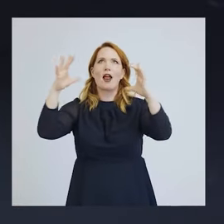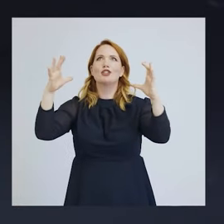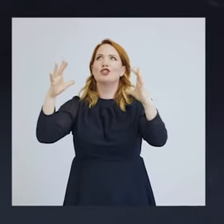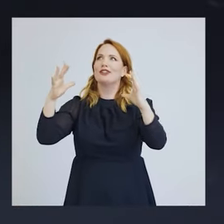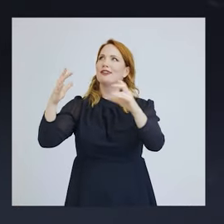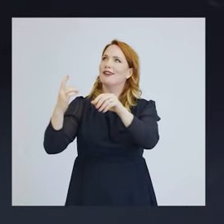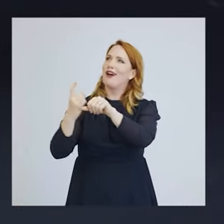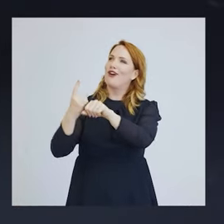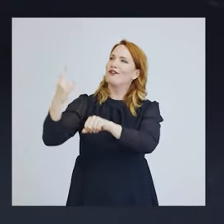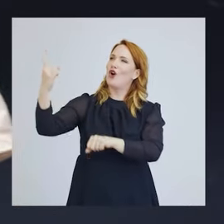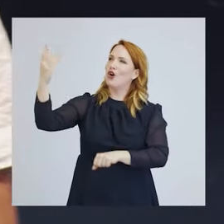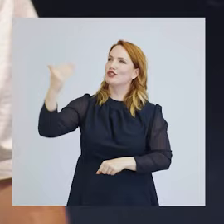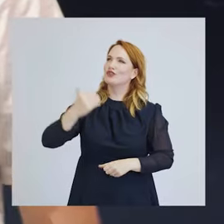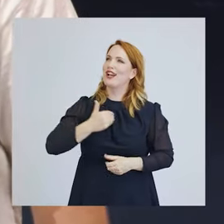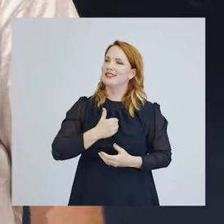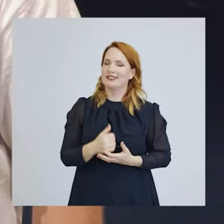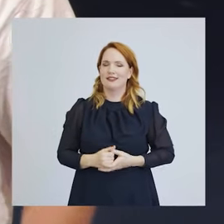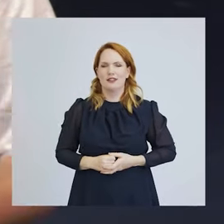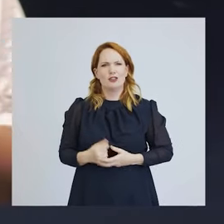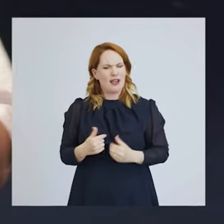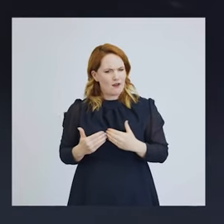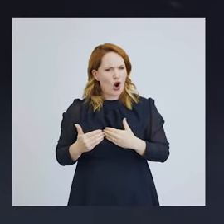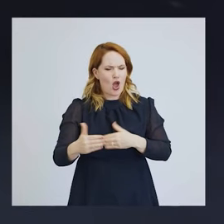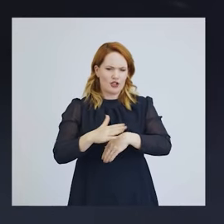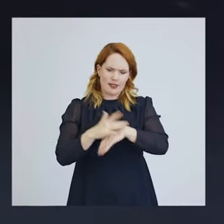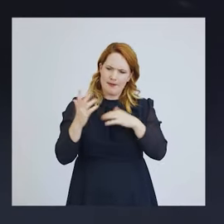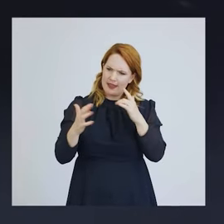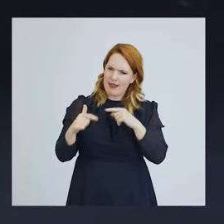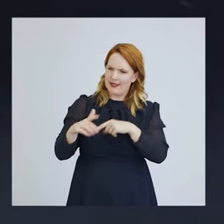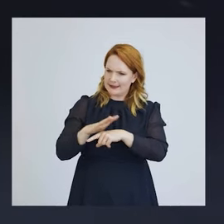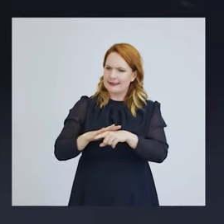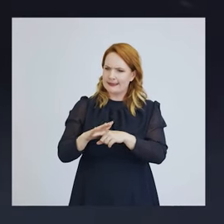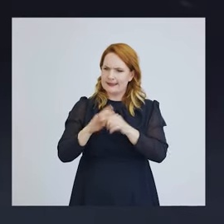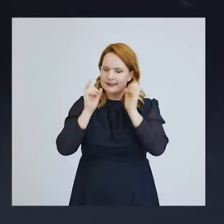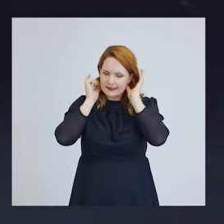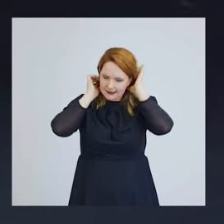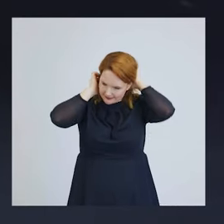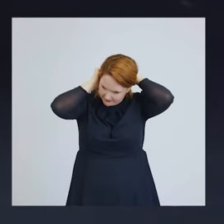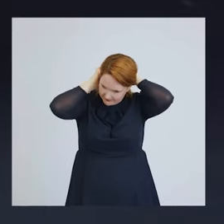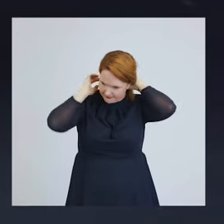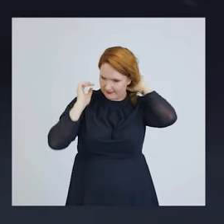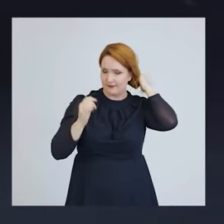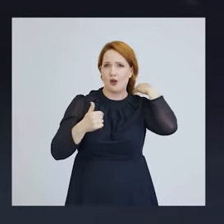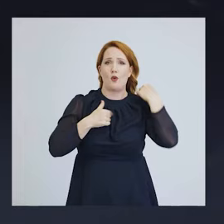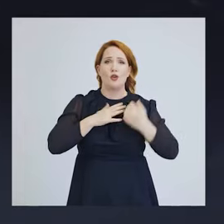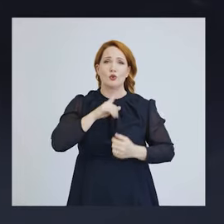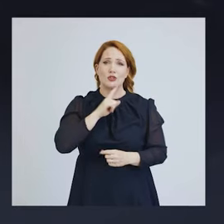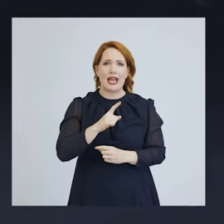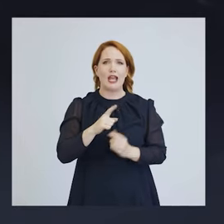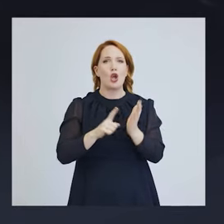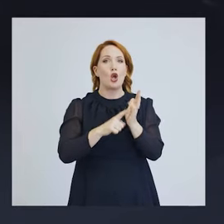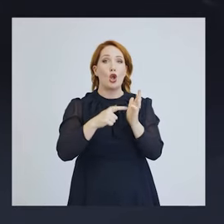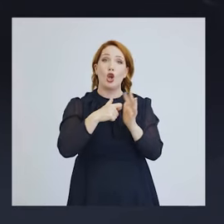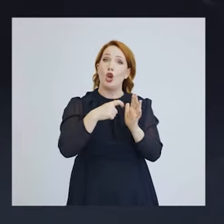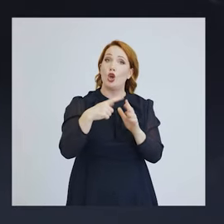today, a revelation of God's grace for us. And I've spent so long trying to wrestle with this because